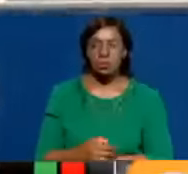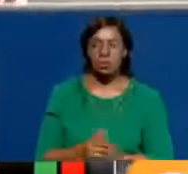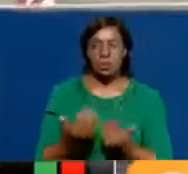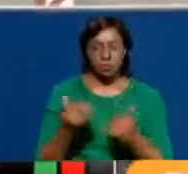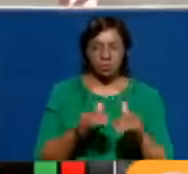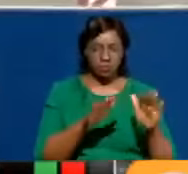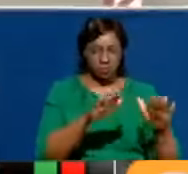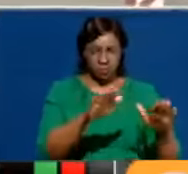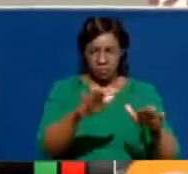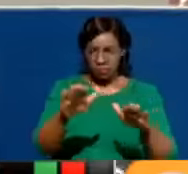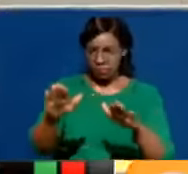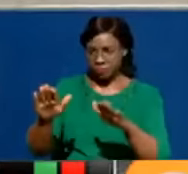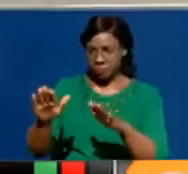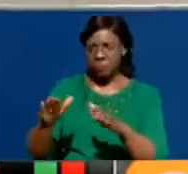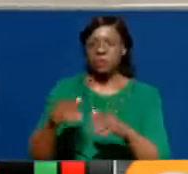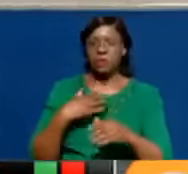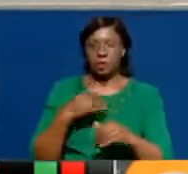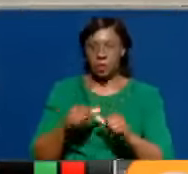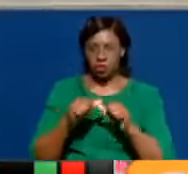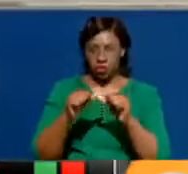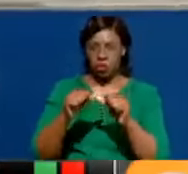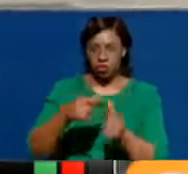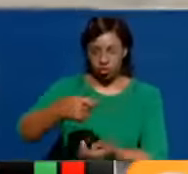Tutulie ili tuendelee na kutia sahihi.